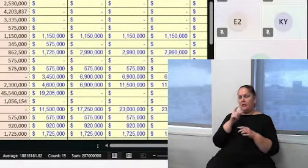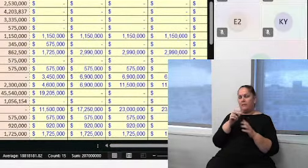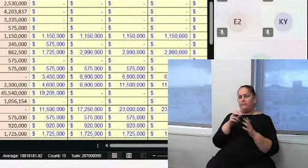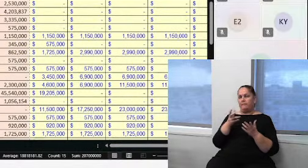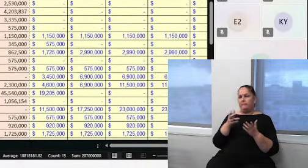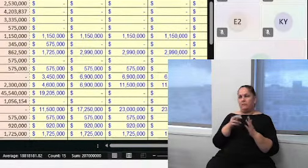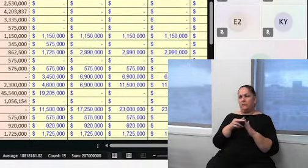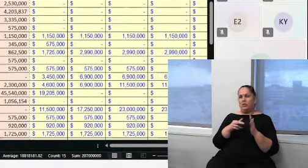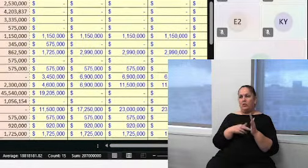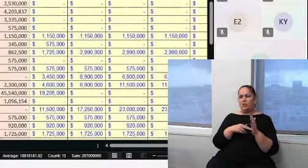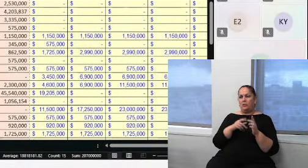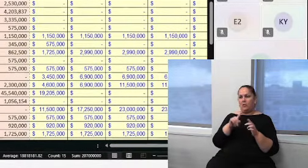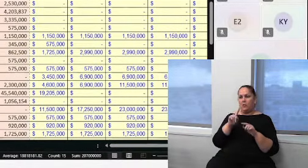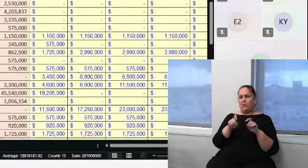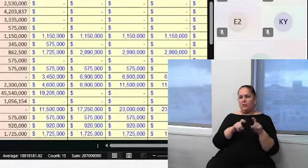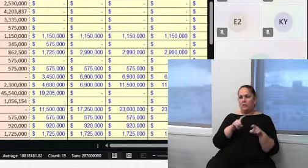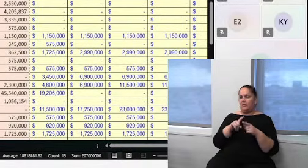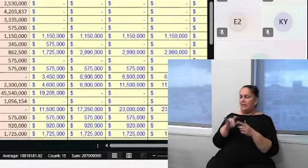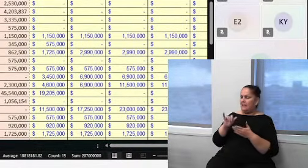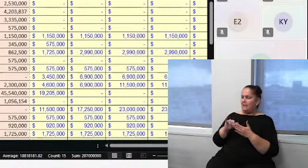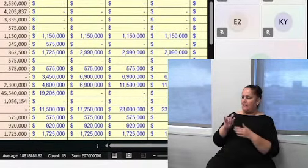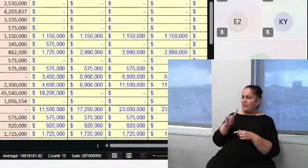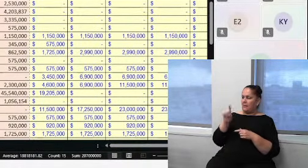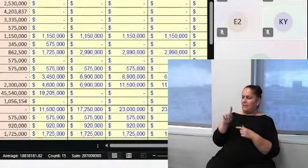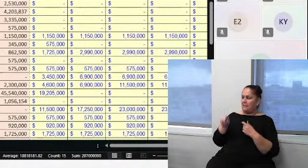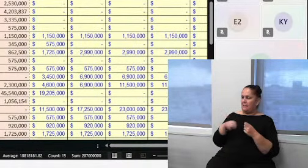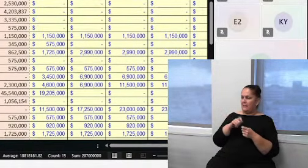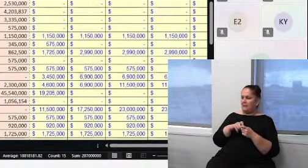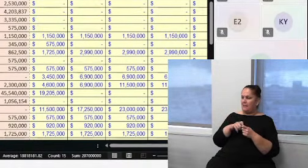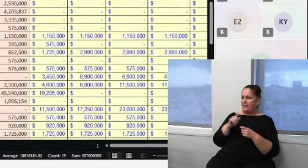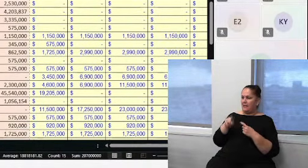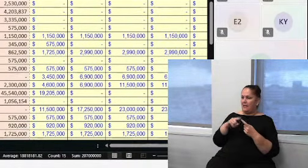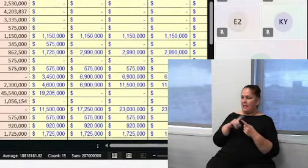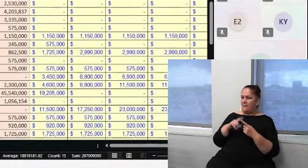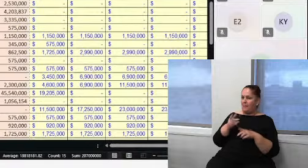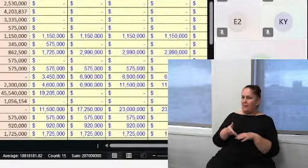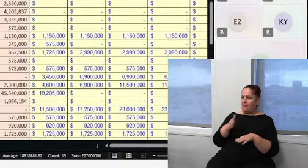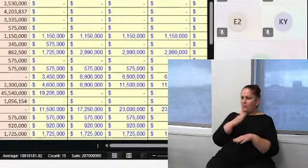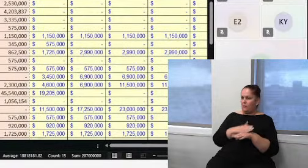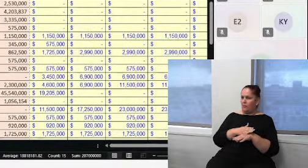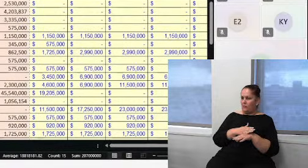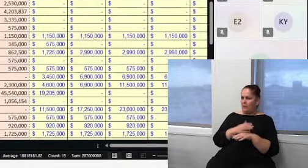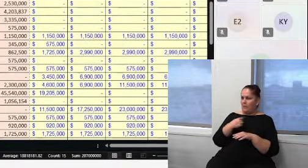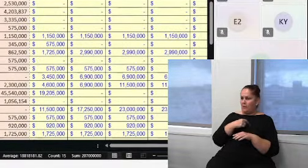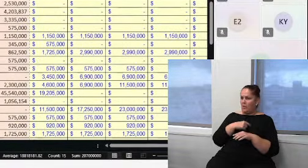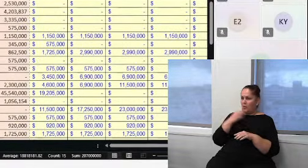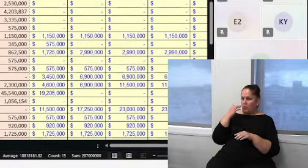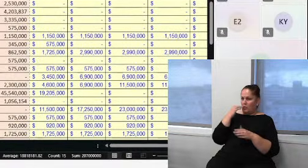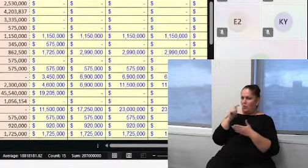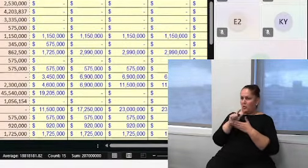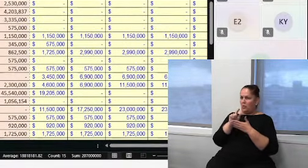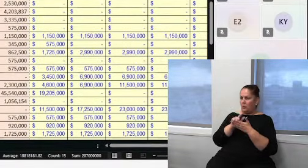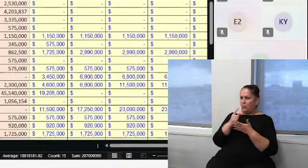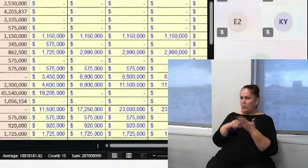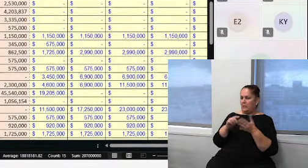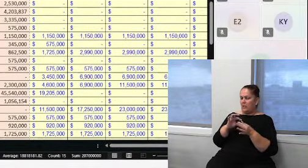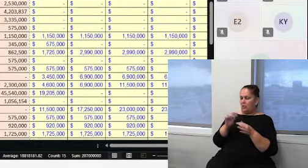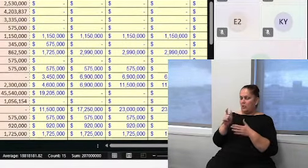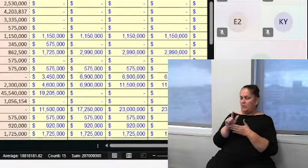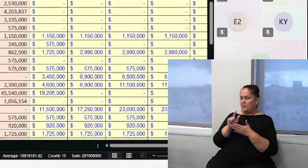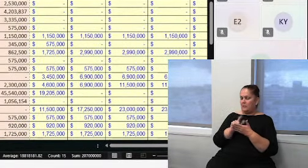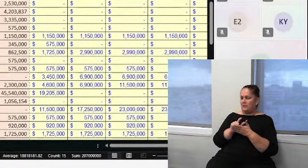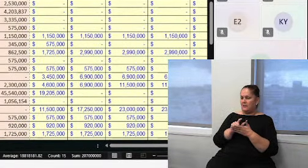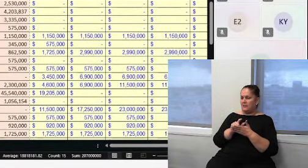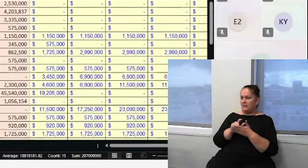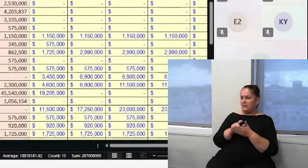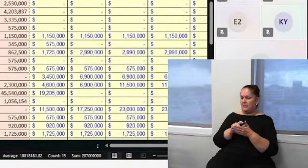because that's more of a regulatory question. That's what I'm asking specifically about the improvements. We know the law, what the